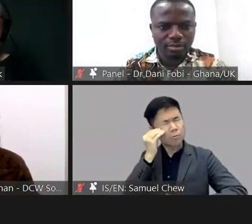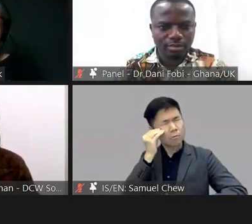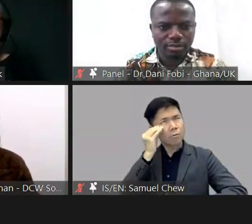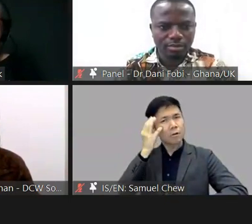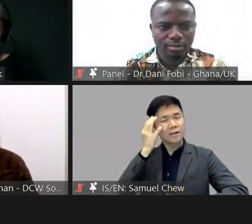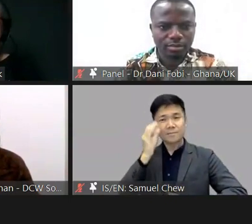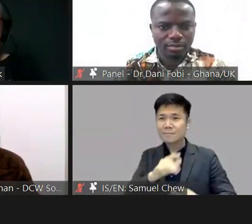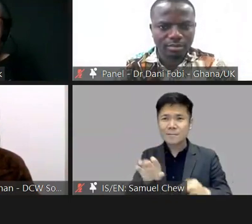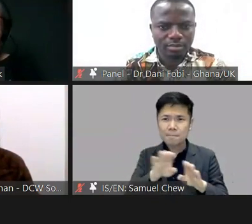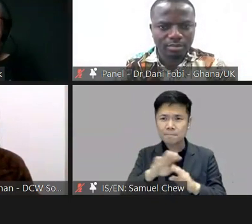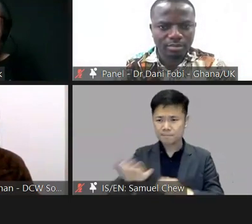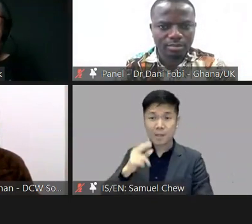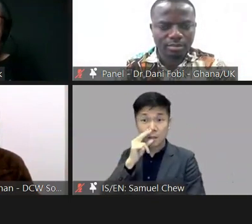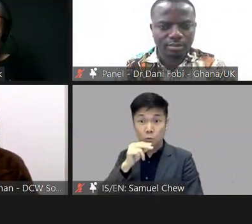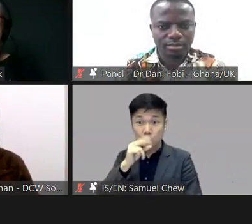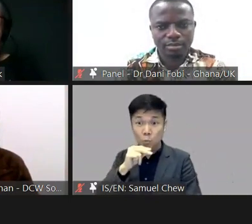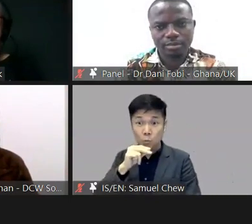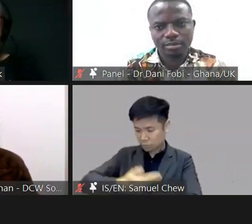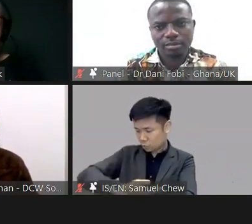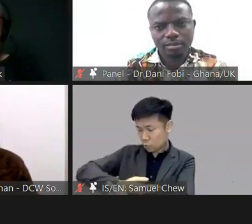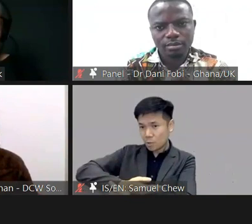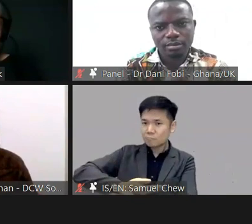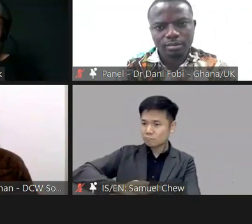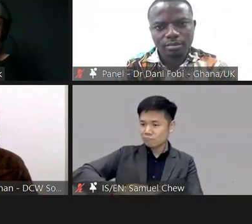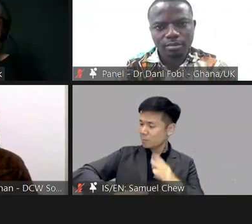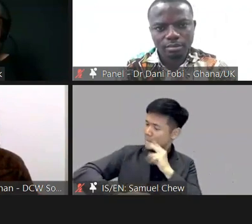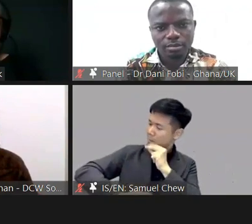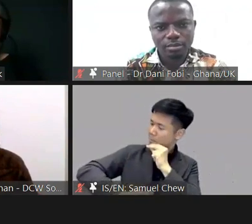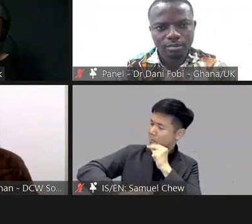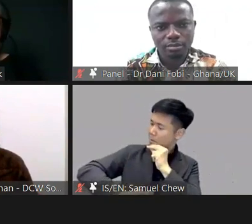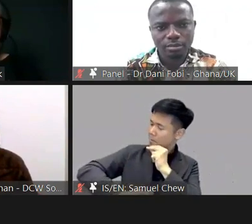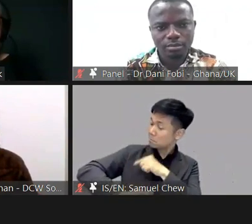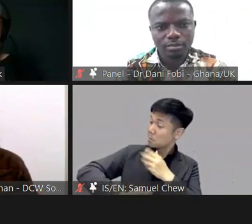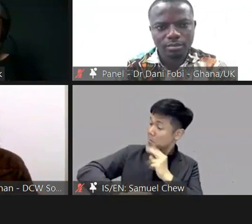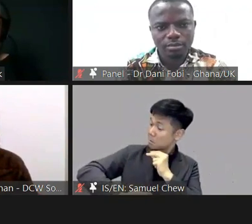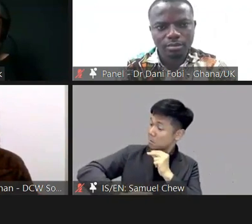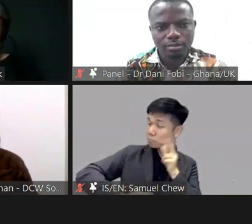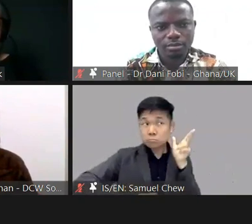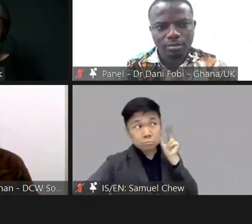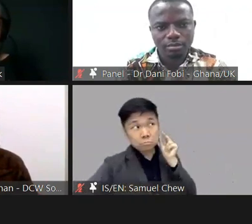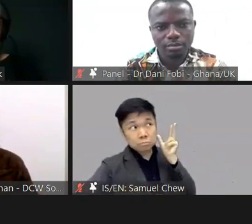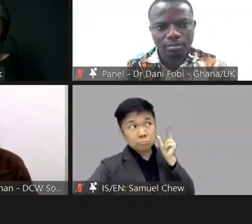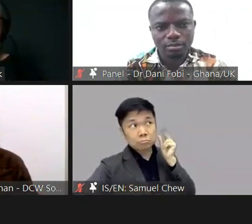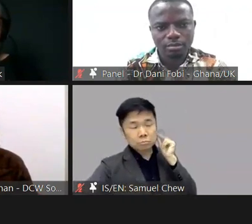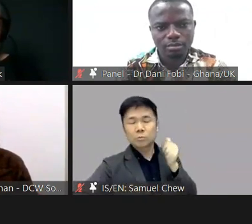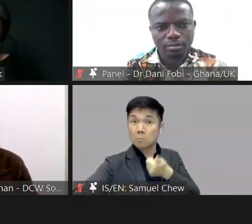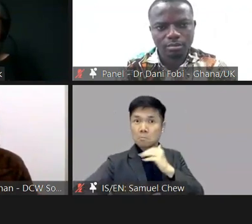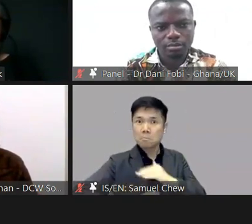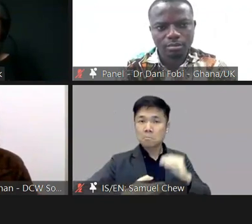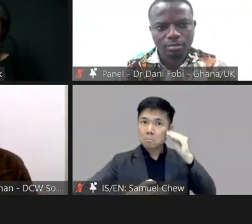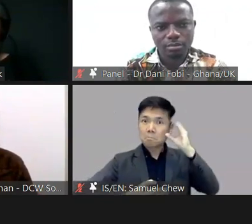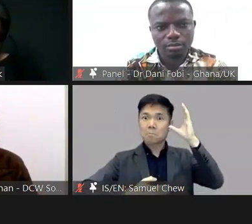storybooks, but the child does not understand what the parent is saying. But with time, they begin to pick up